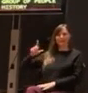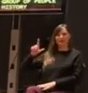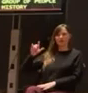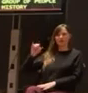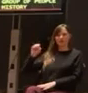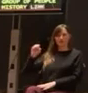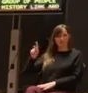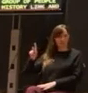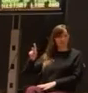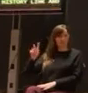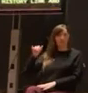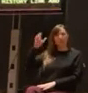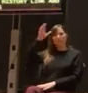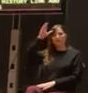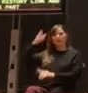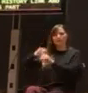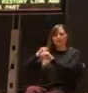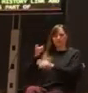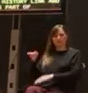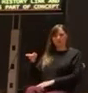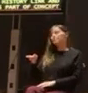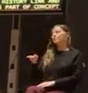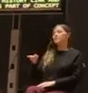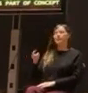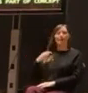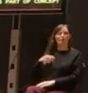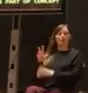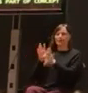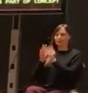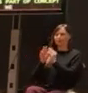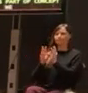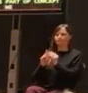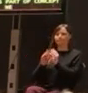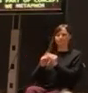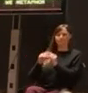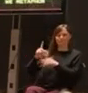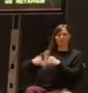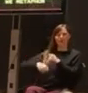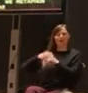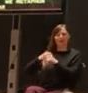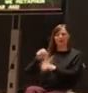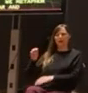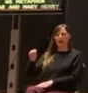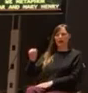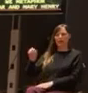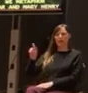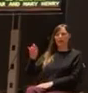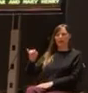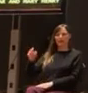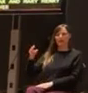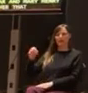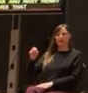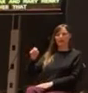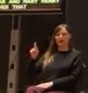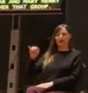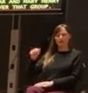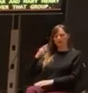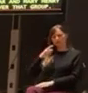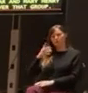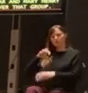so that was where the concept came from. We met for about a year, and Mary Henry was part of that group,